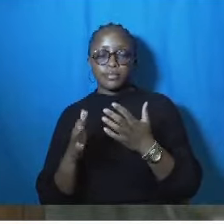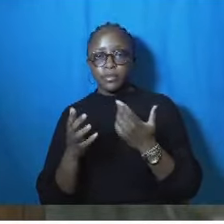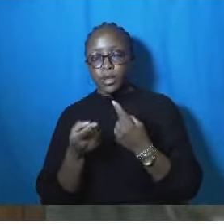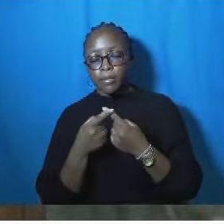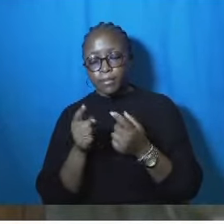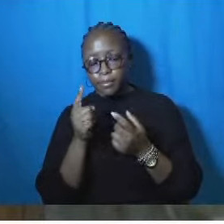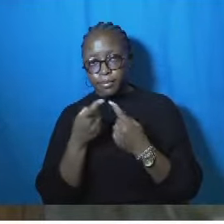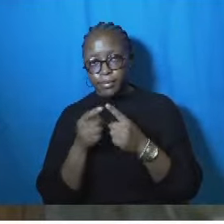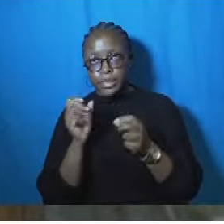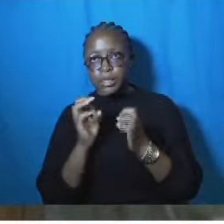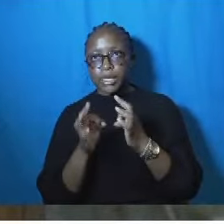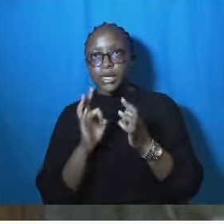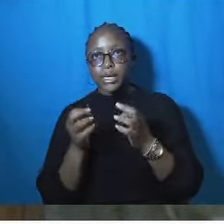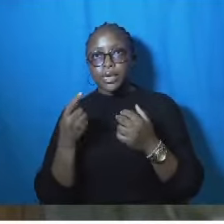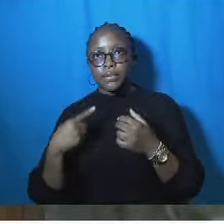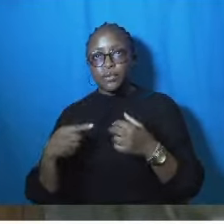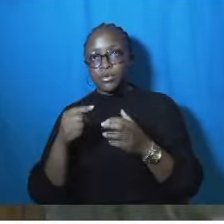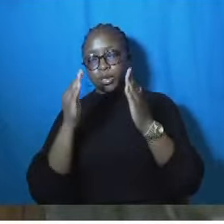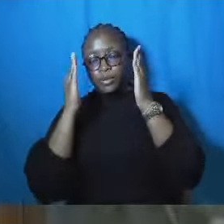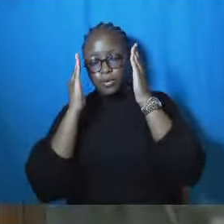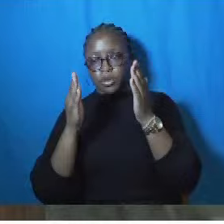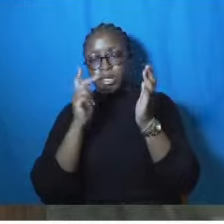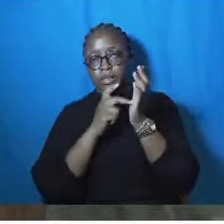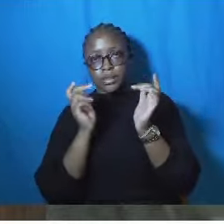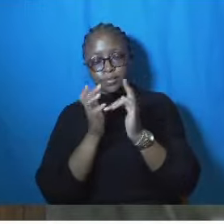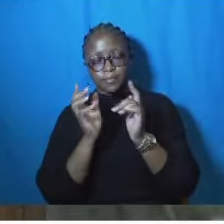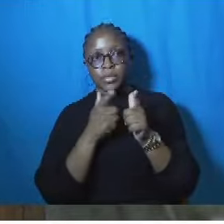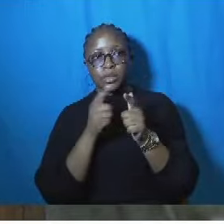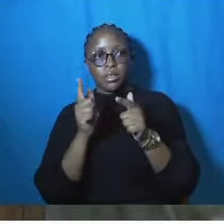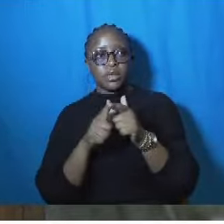into all truth pertaining our Christian unity.